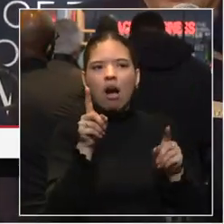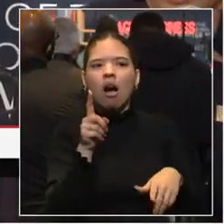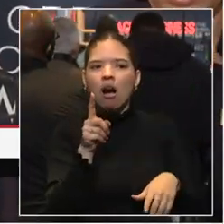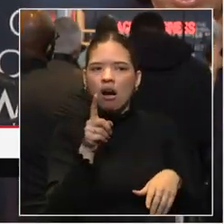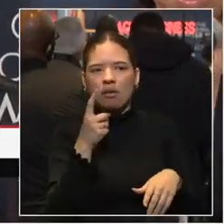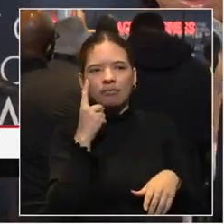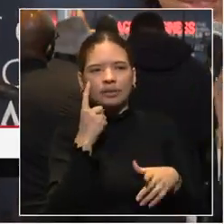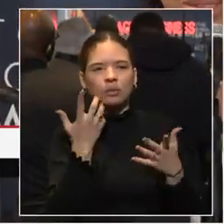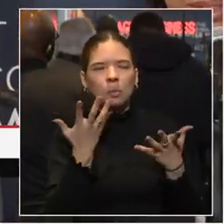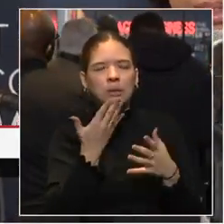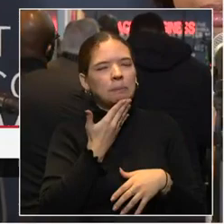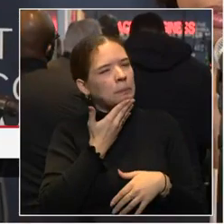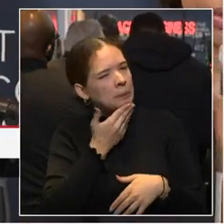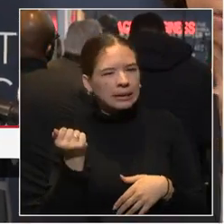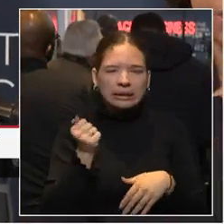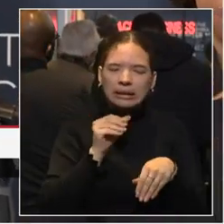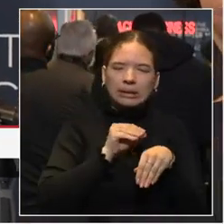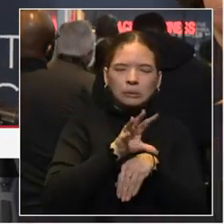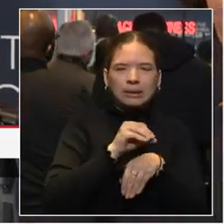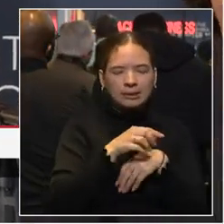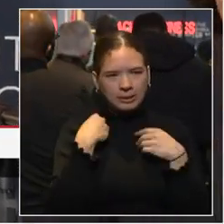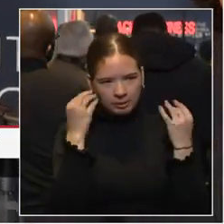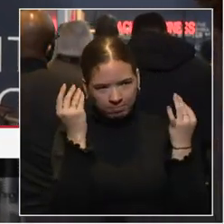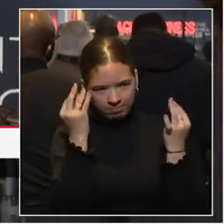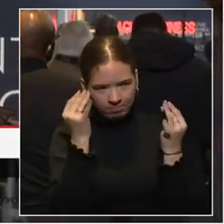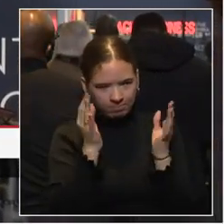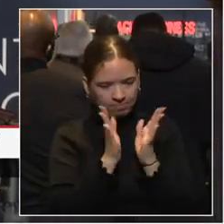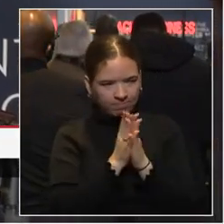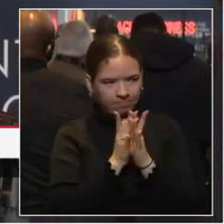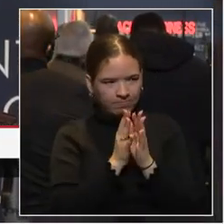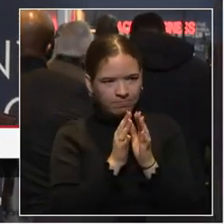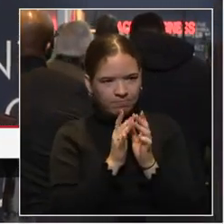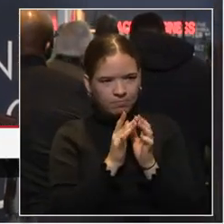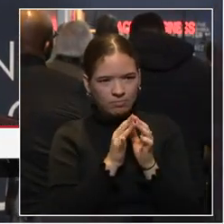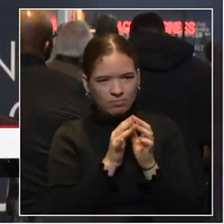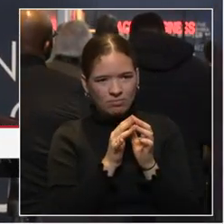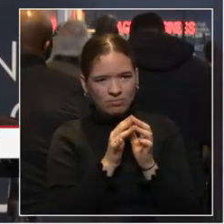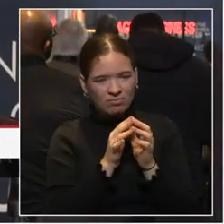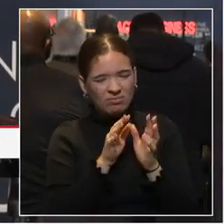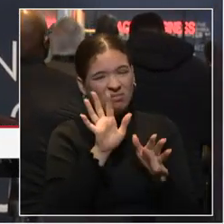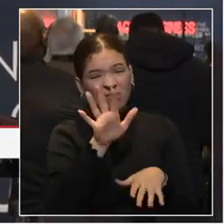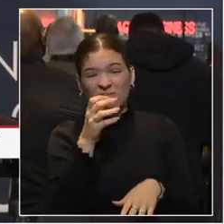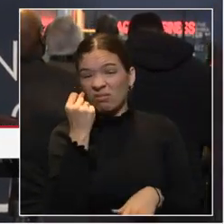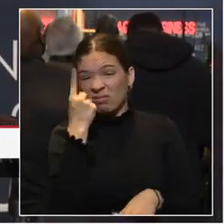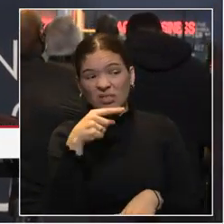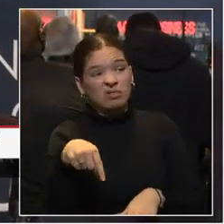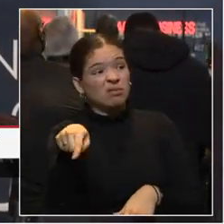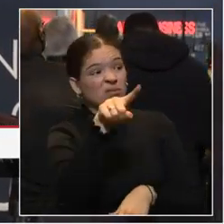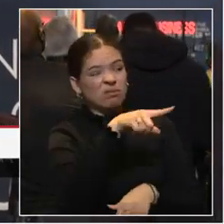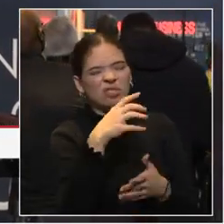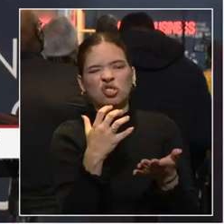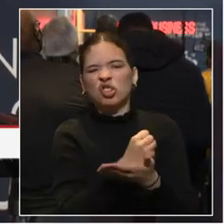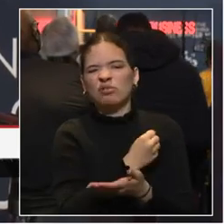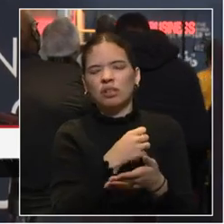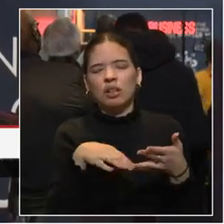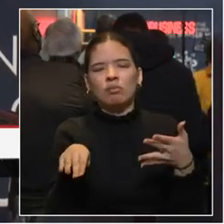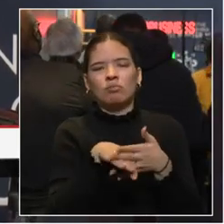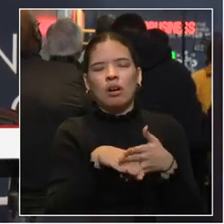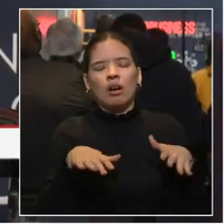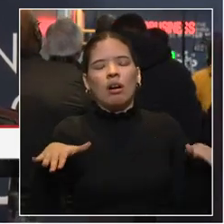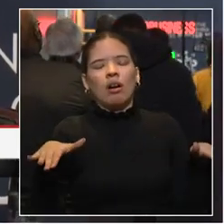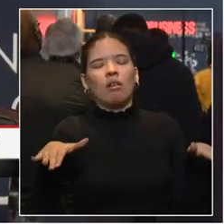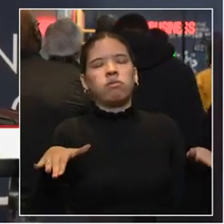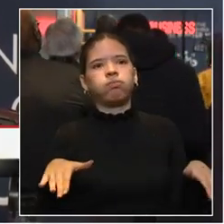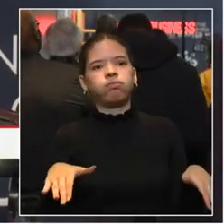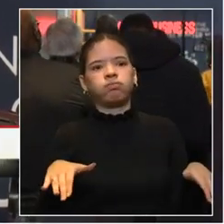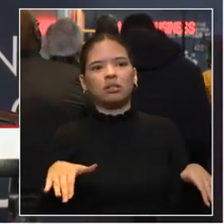is honestly take a break. Take a break. I'm somebody. I've been working in food